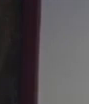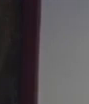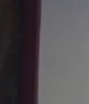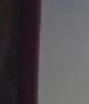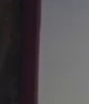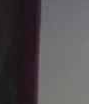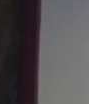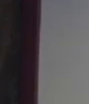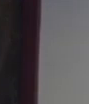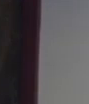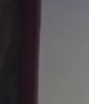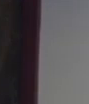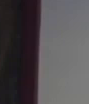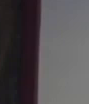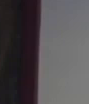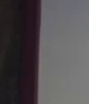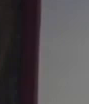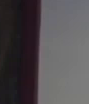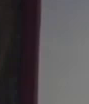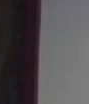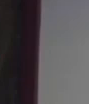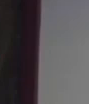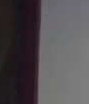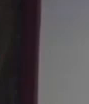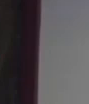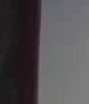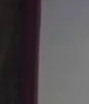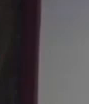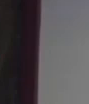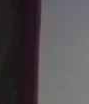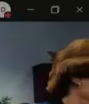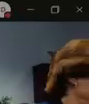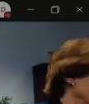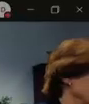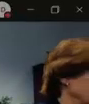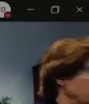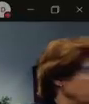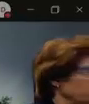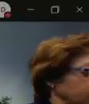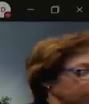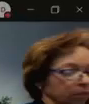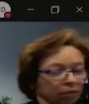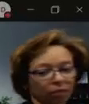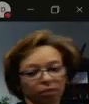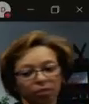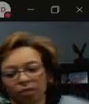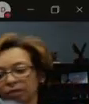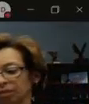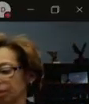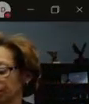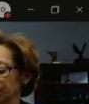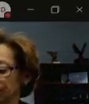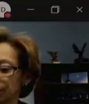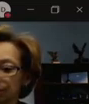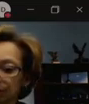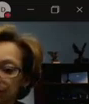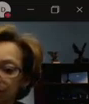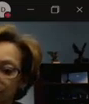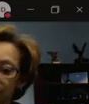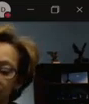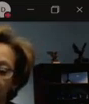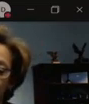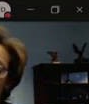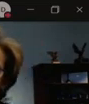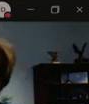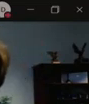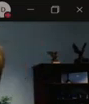with roll call. Mayor Margot? Here. Mayor Pro Tem Schwartzbein?